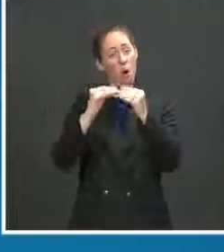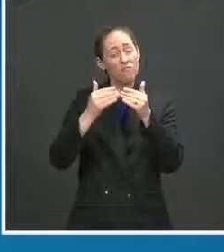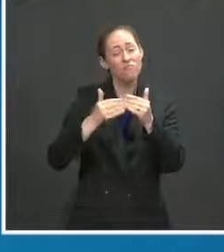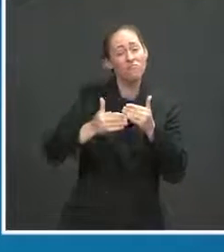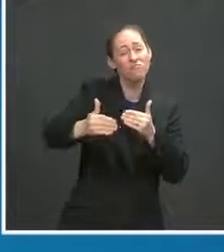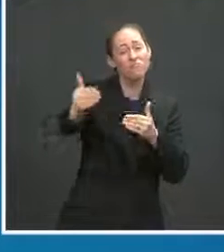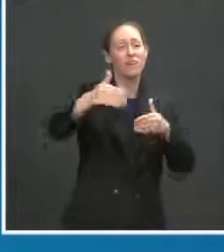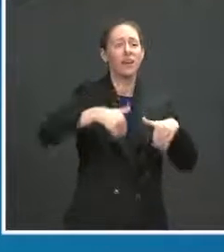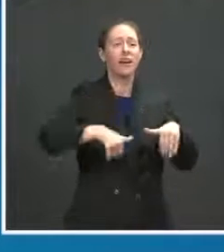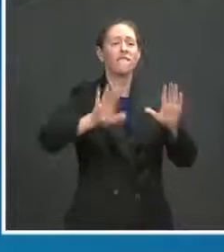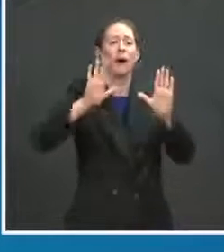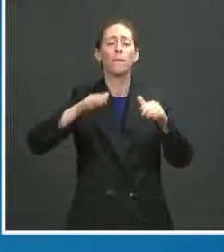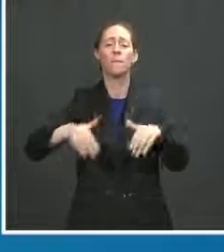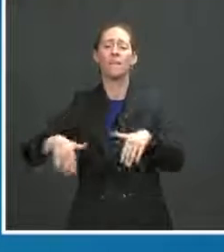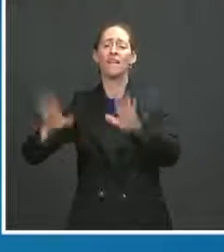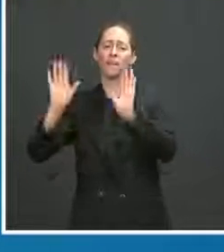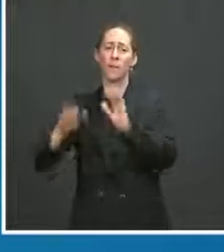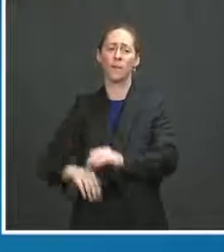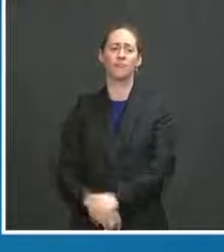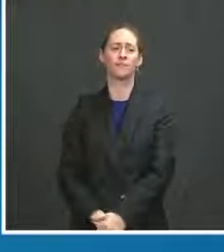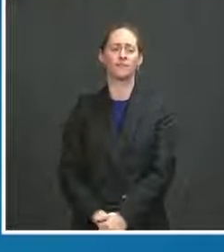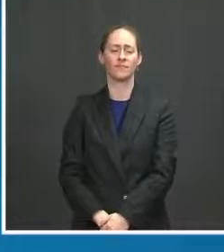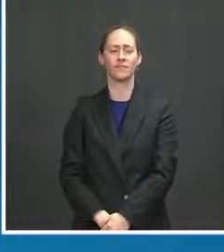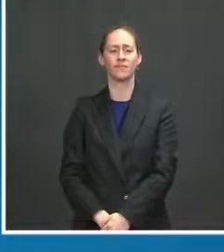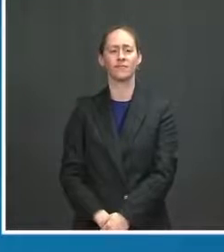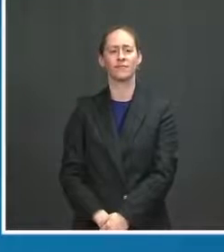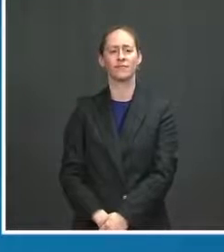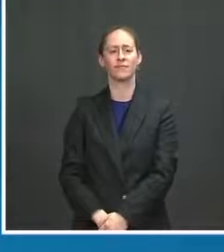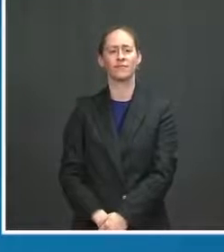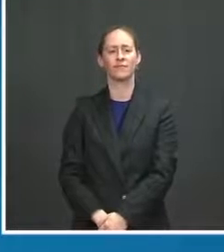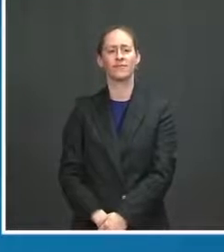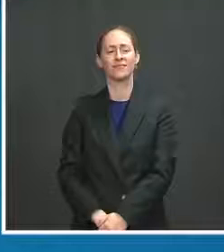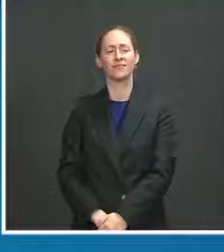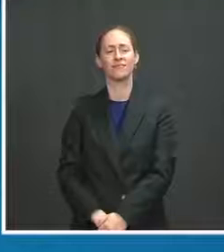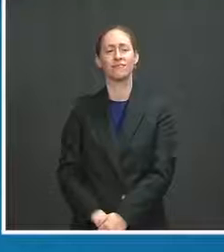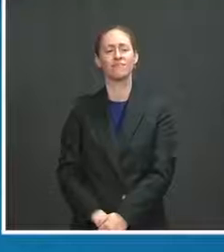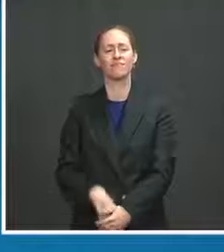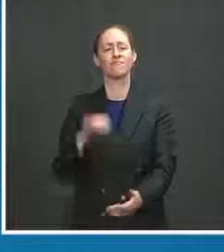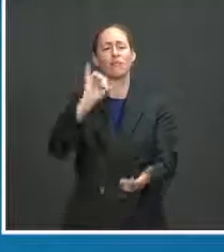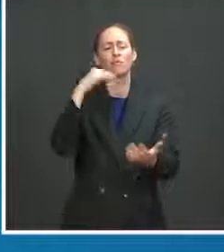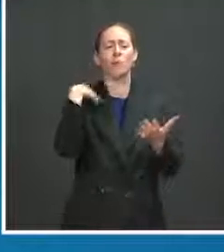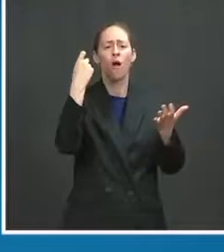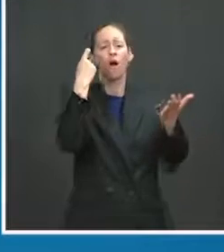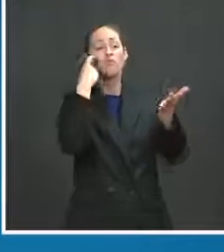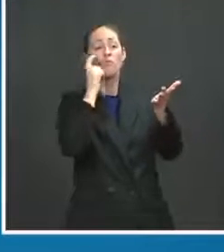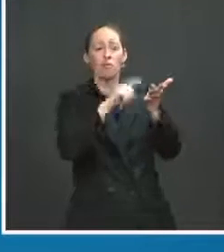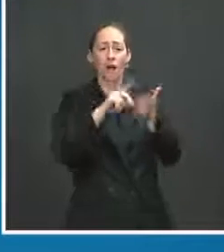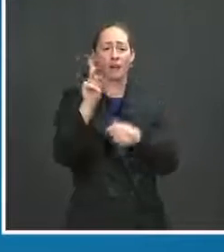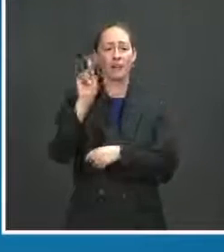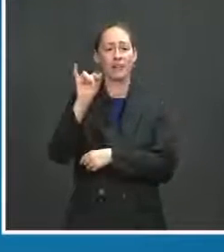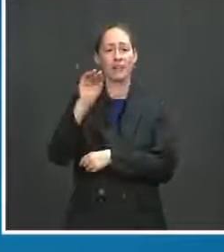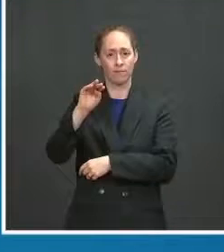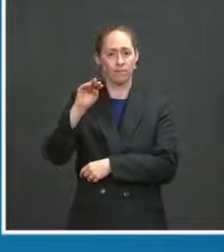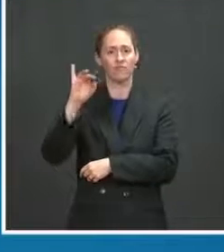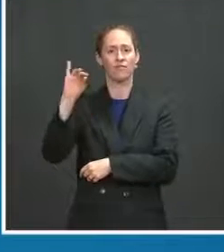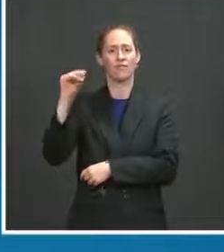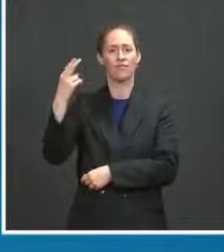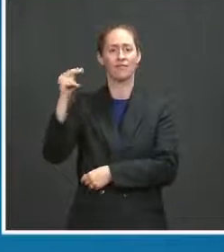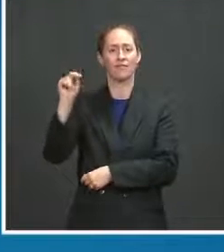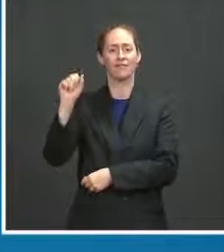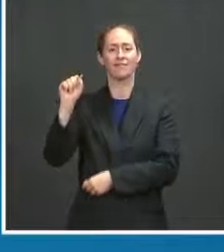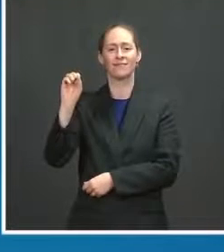Johnson. Your son was taken far too soon, and I promise you that he will not